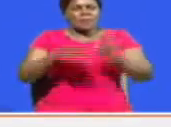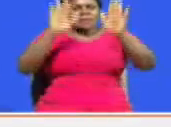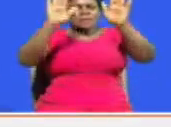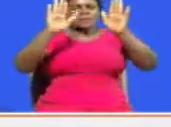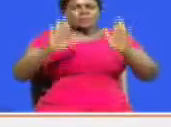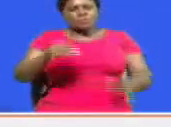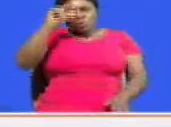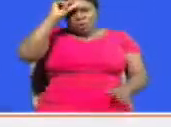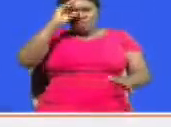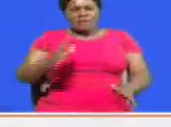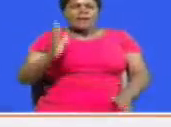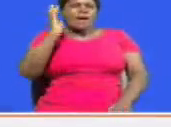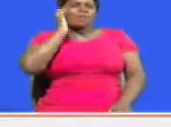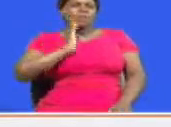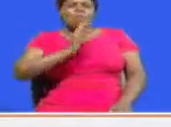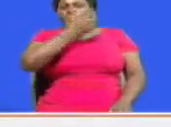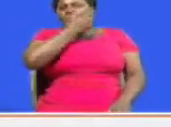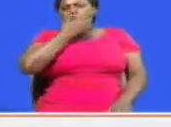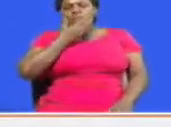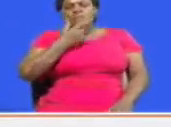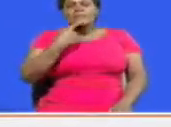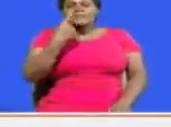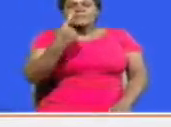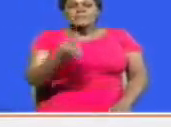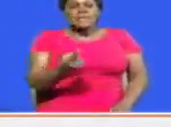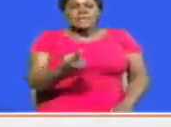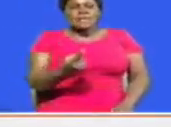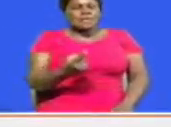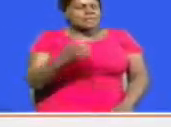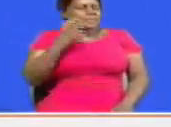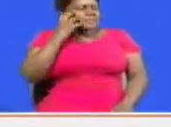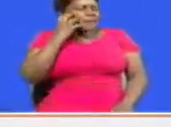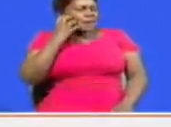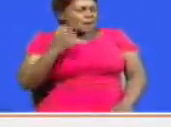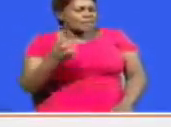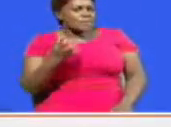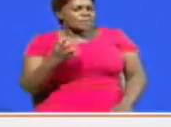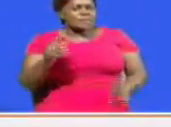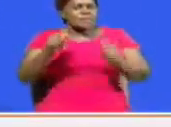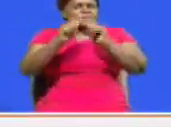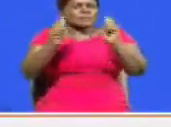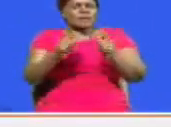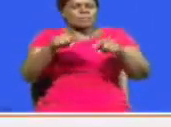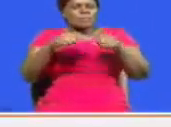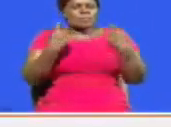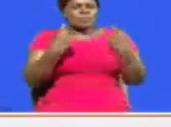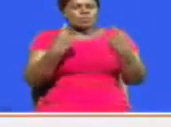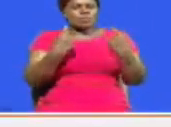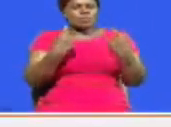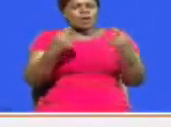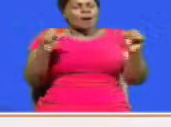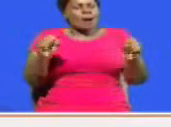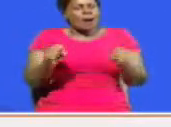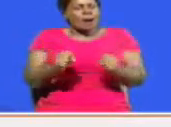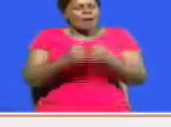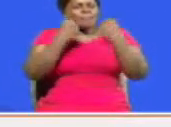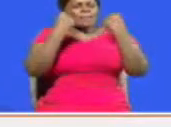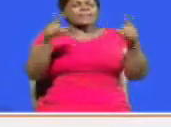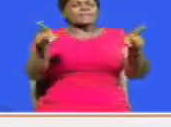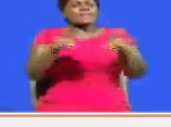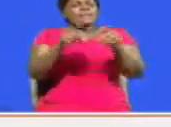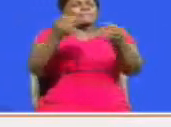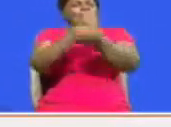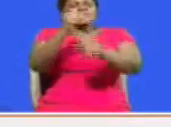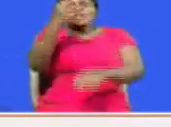Kisumu Governor Professor Anyang' Nyong'o said it was unfortunate that the ethnic clashes in Sondu were happening even as